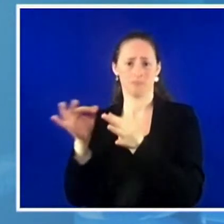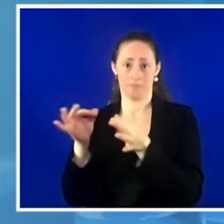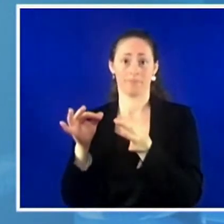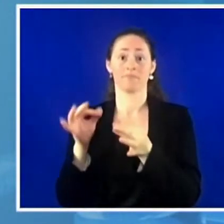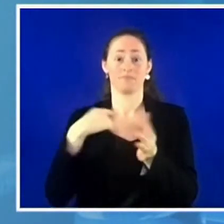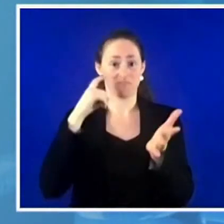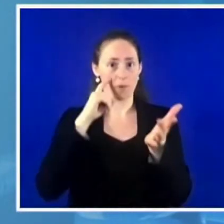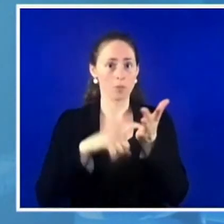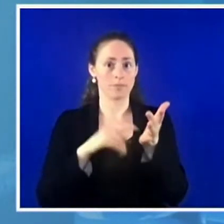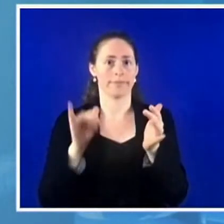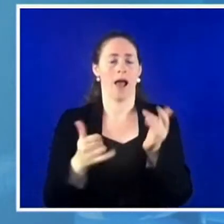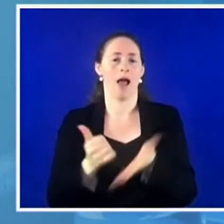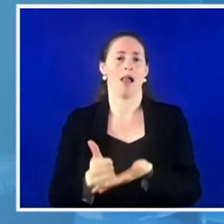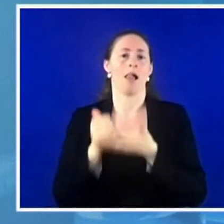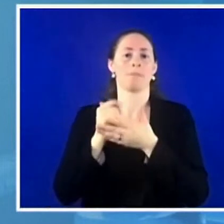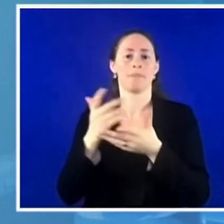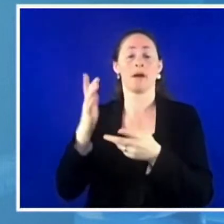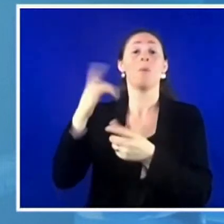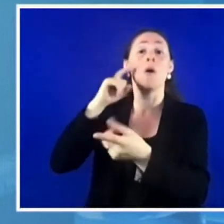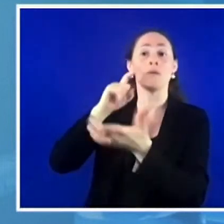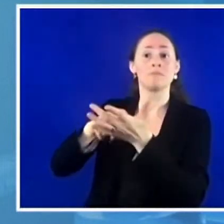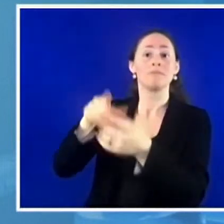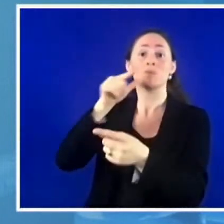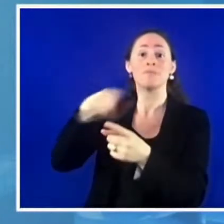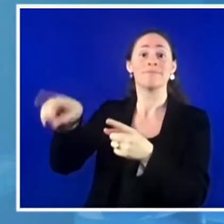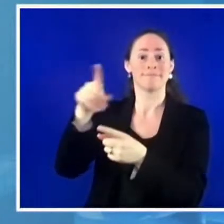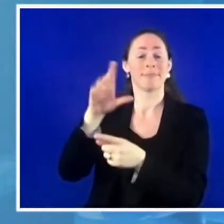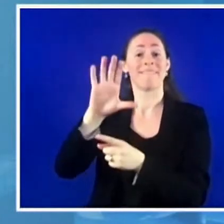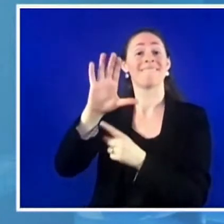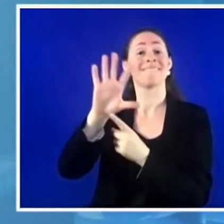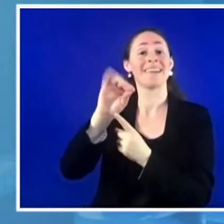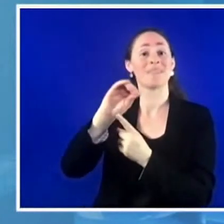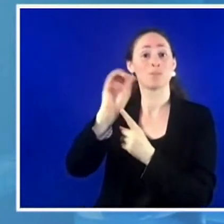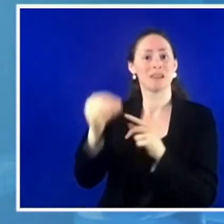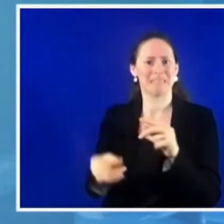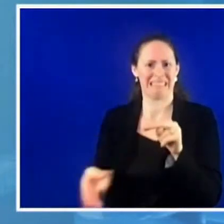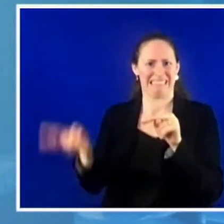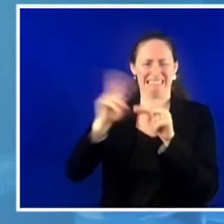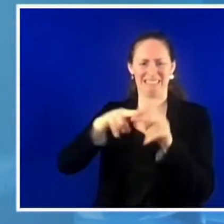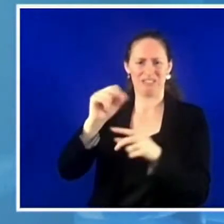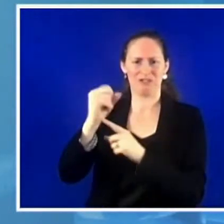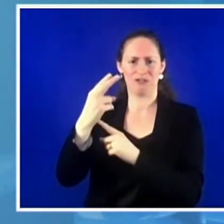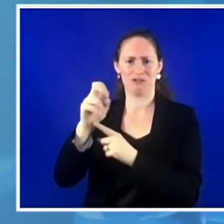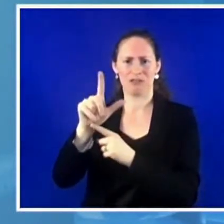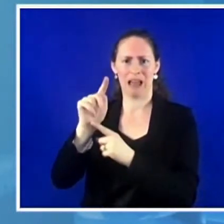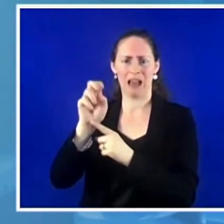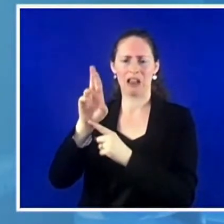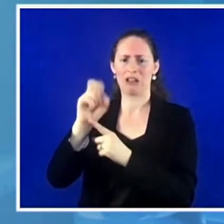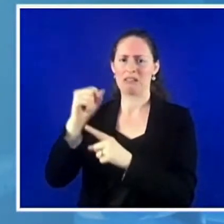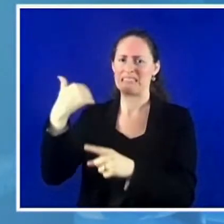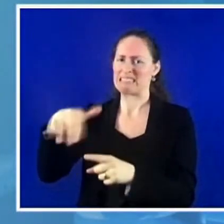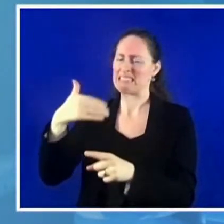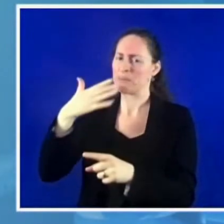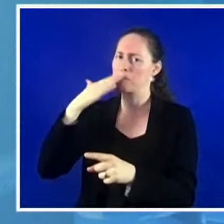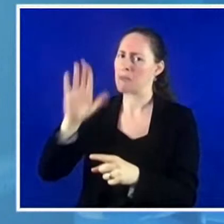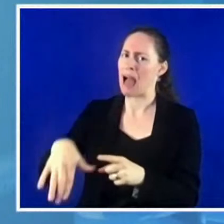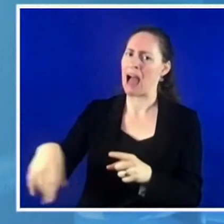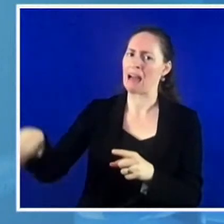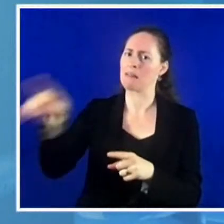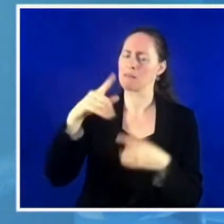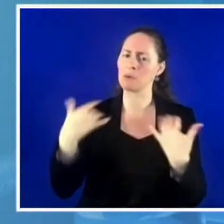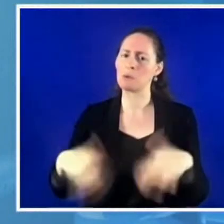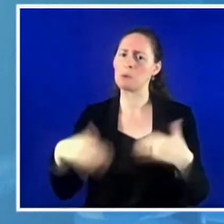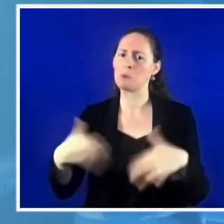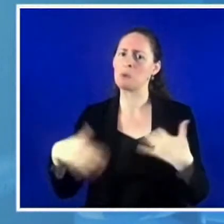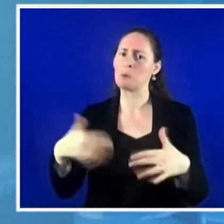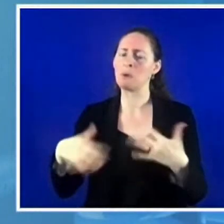is fantastic. Within the clinic, Melissa Salgado-Bellin has done an amazing job of supporting providers